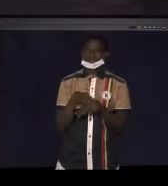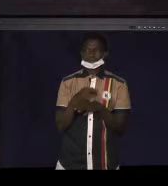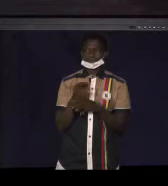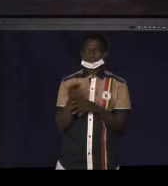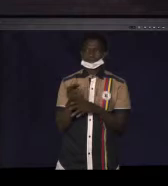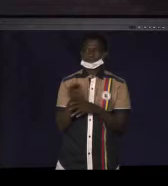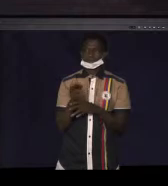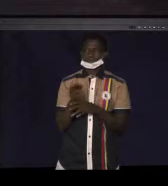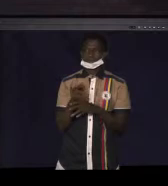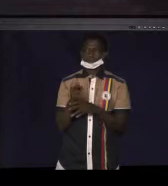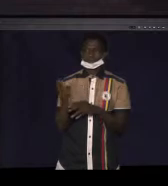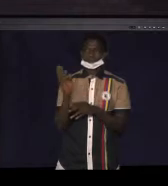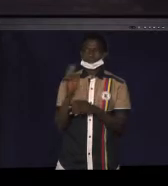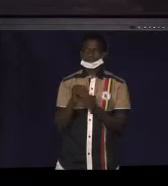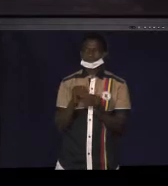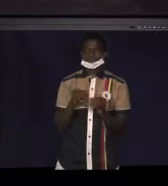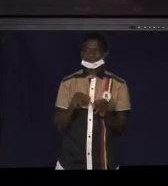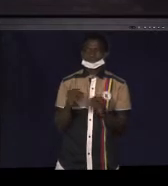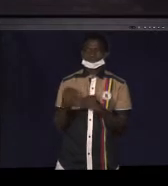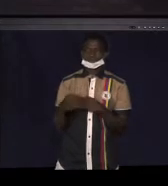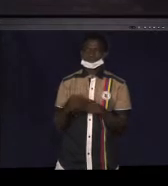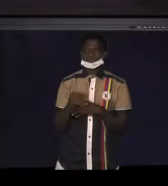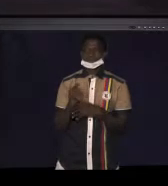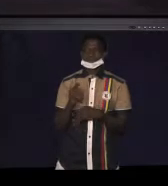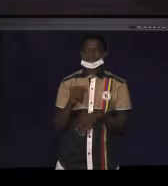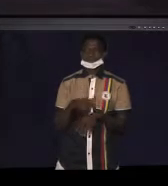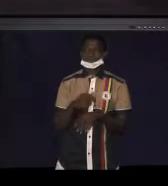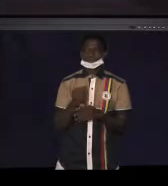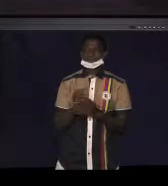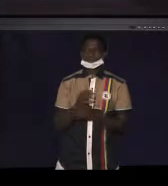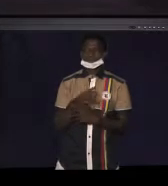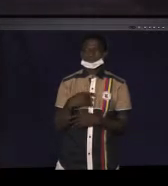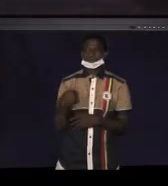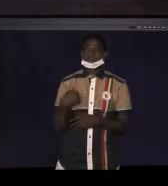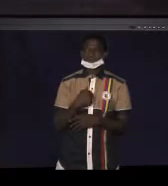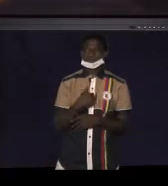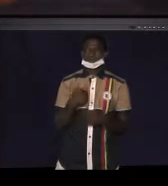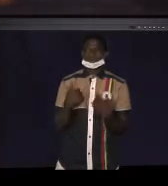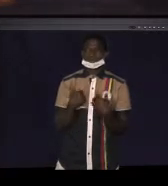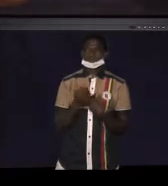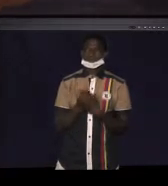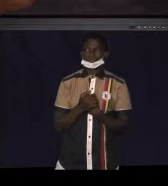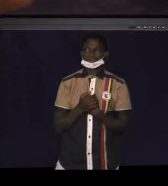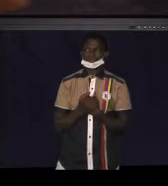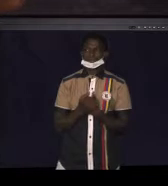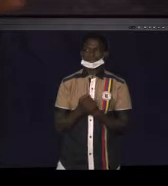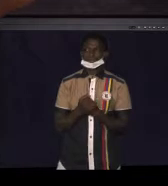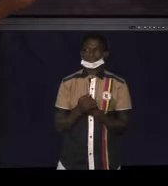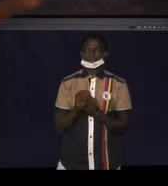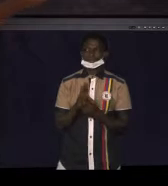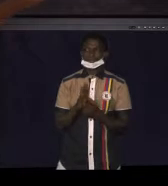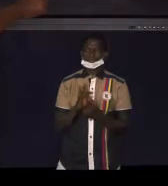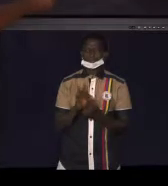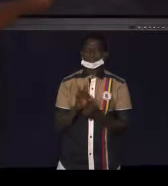default, will move back 1 time because there is 1 zero here. And then we are left with